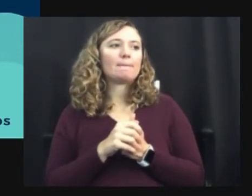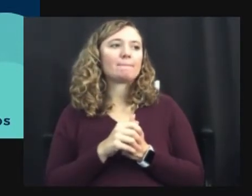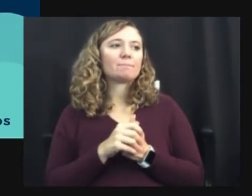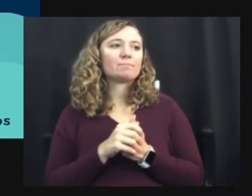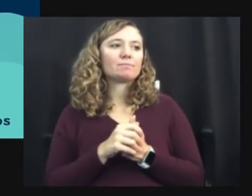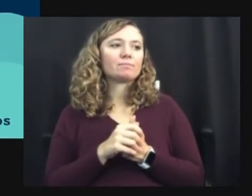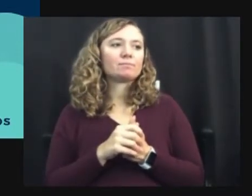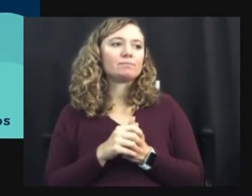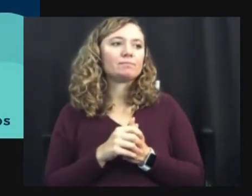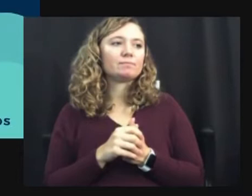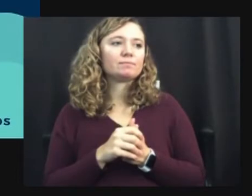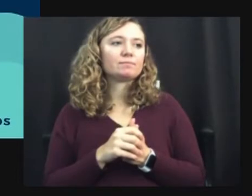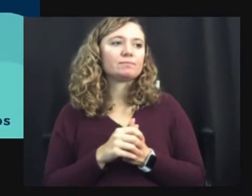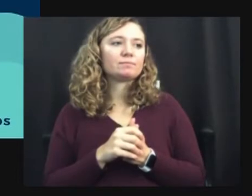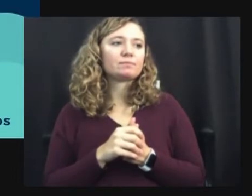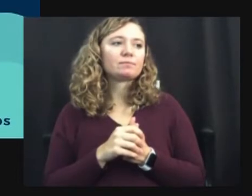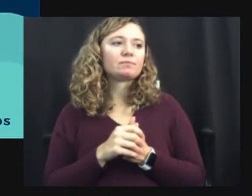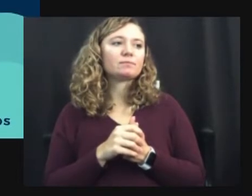children and adults.